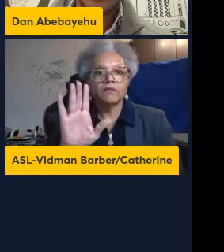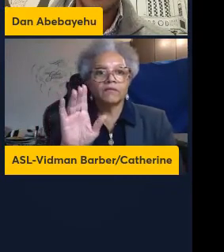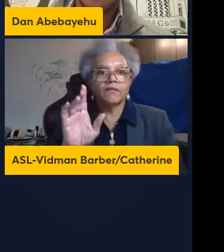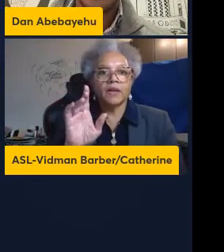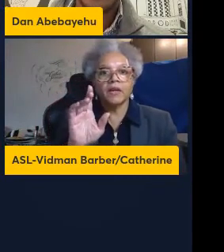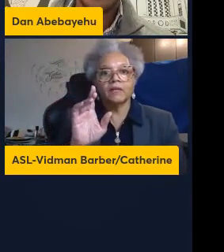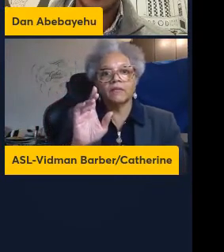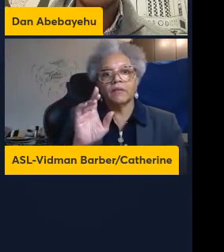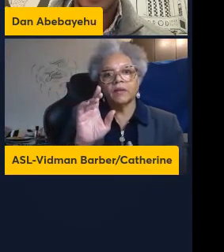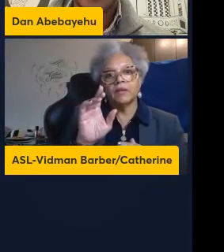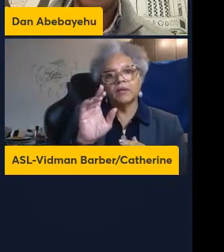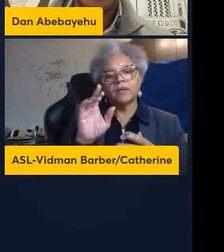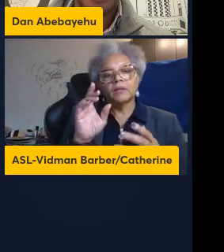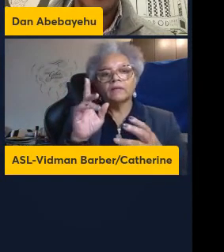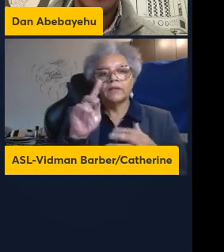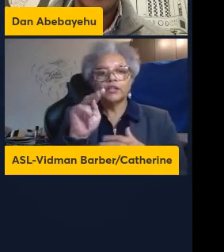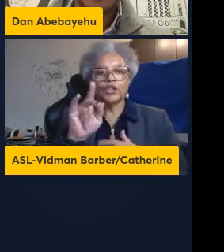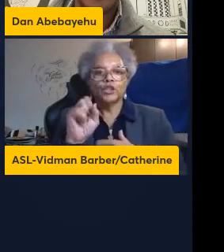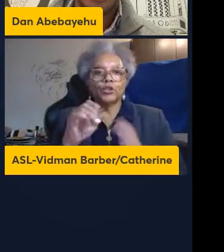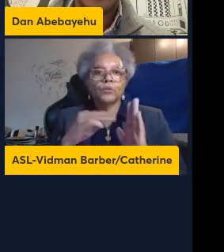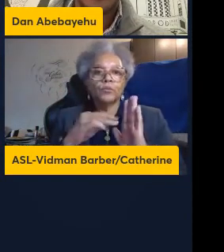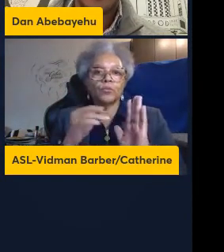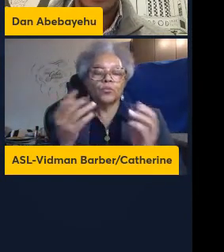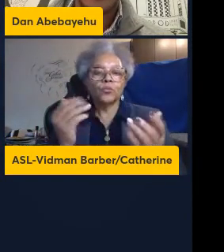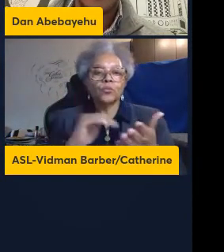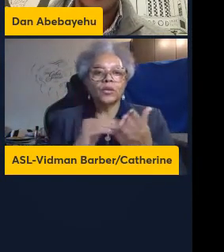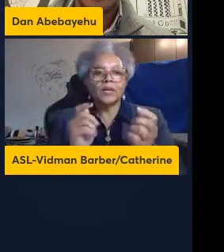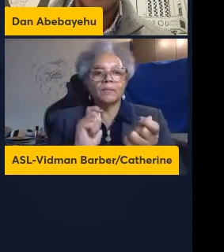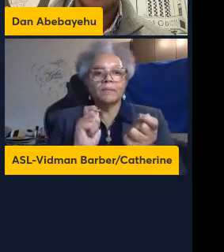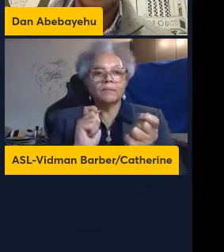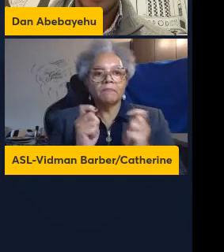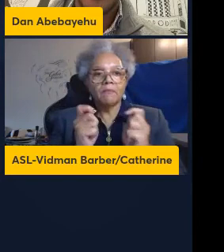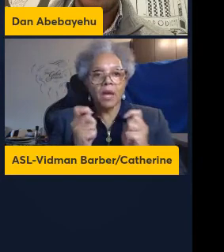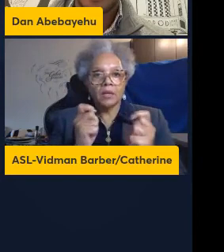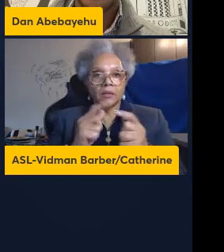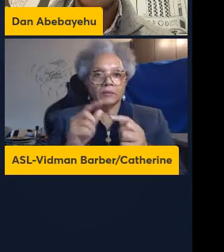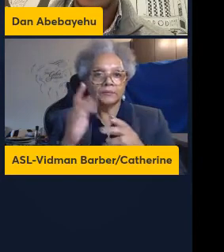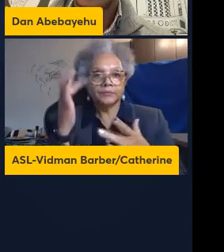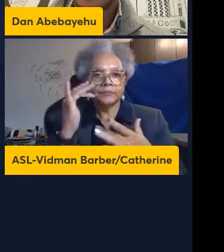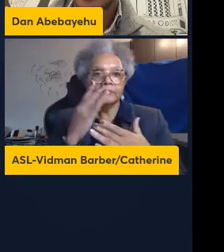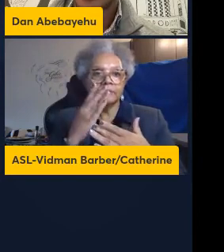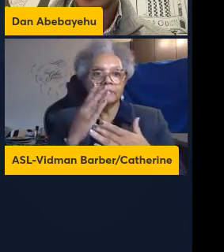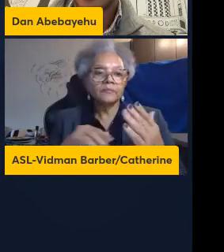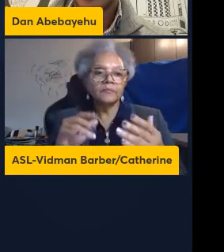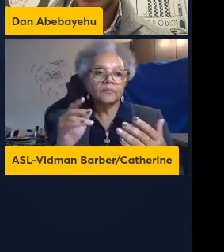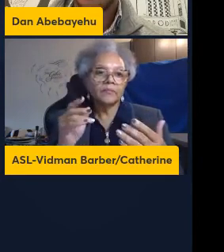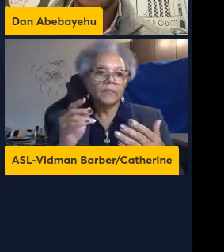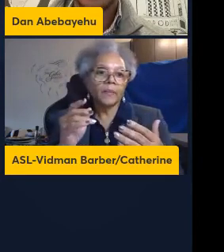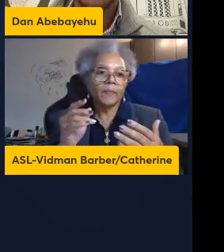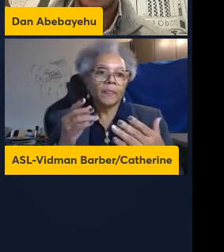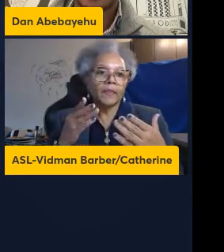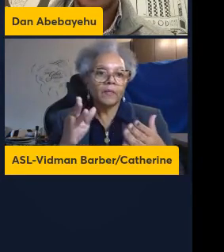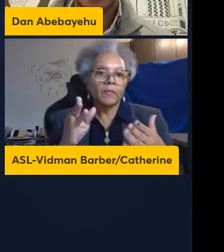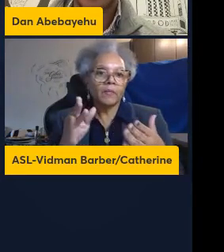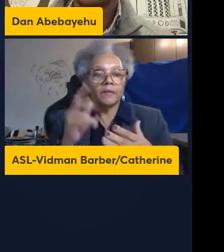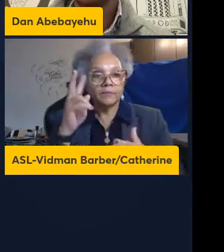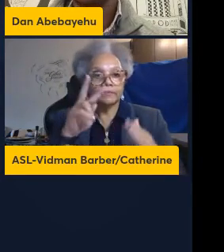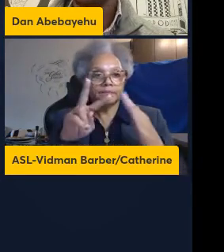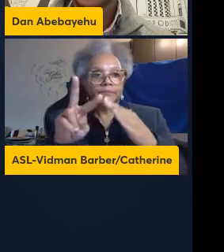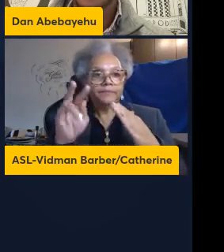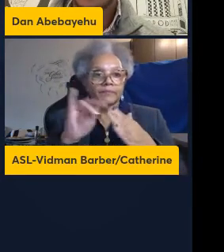disease. And in our lab, we're really interested in trying to understand some of the mechanistic insights that